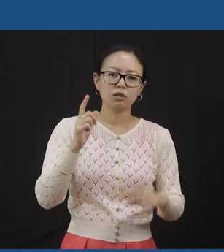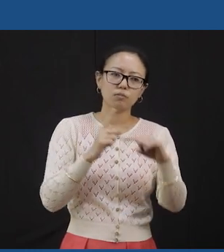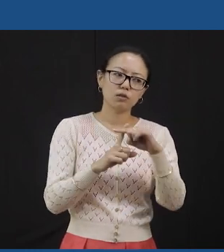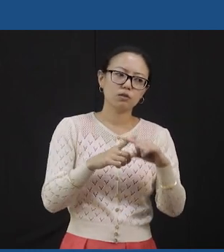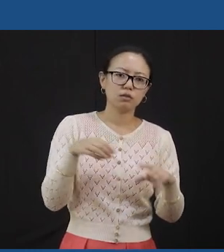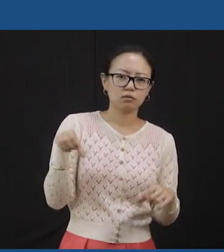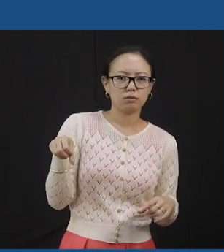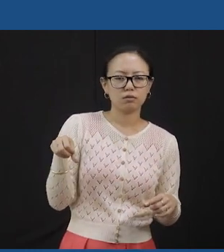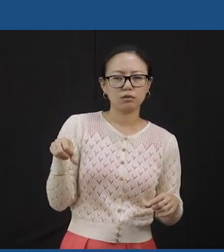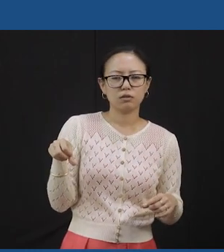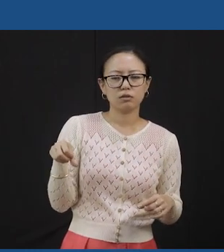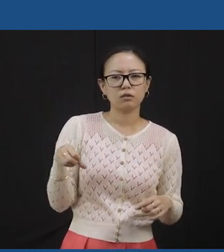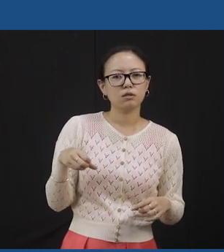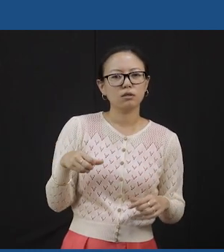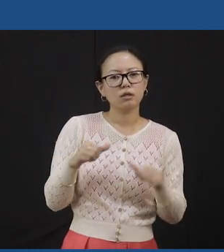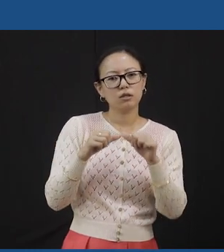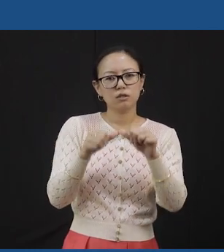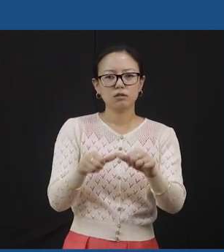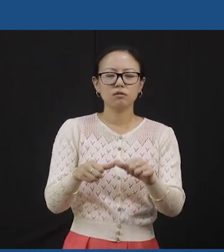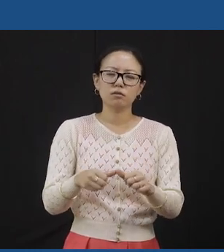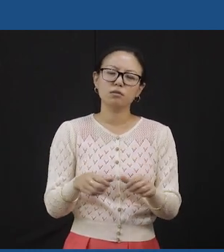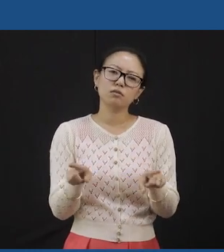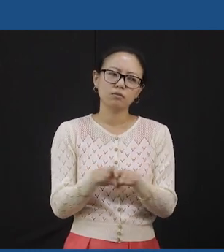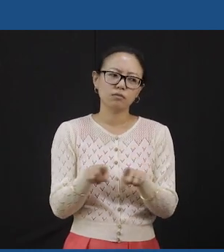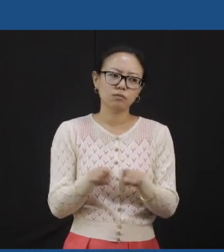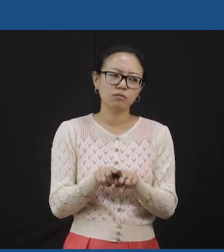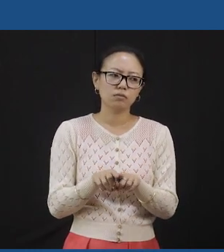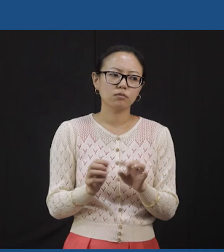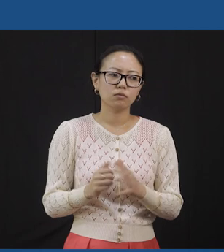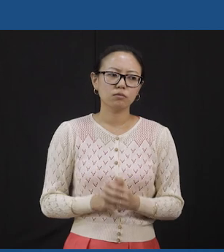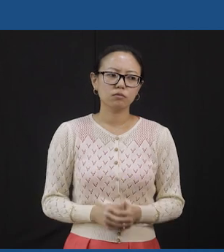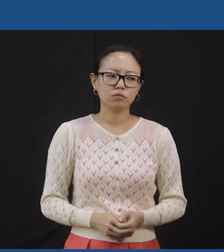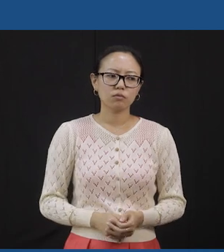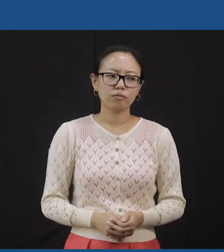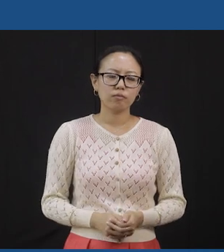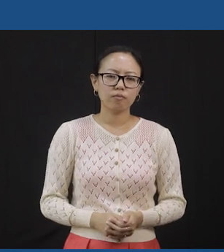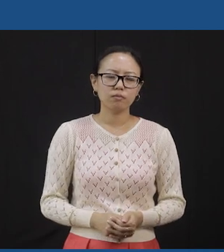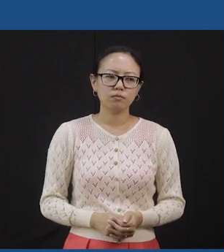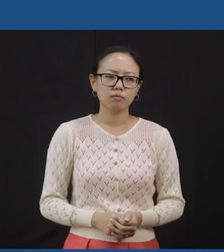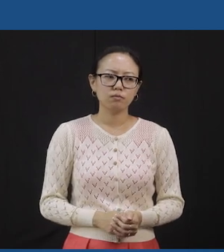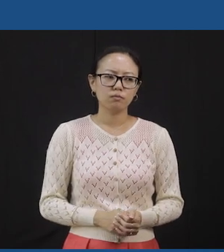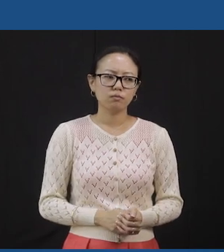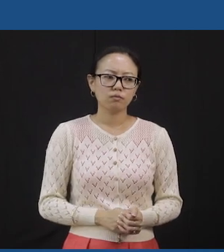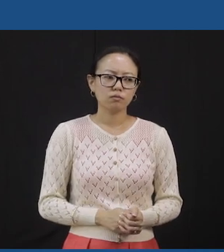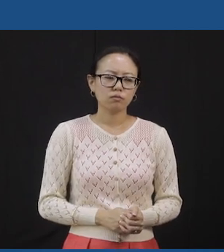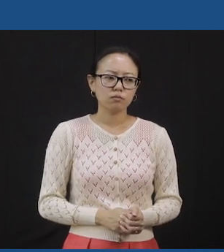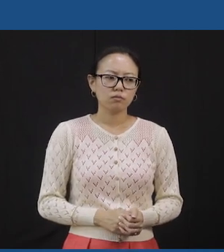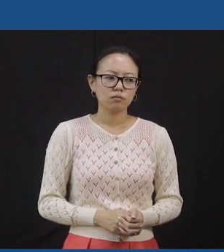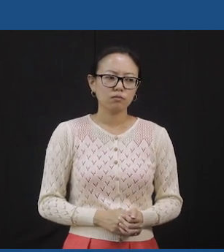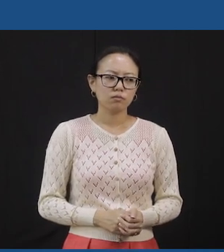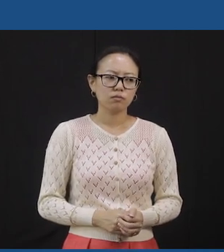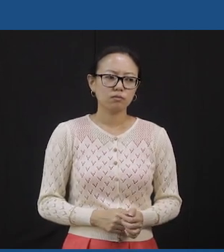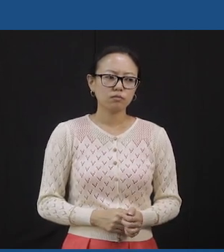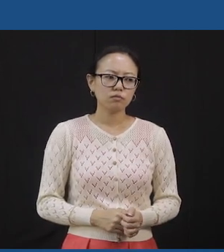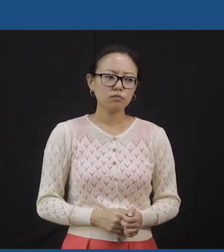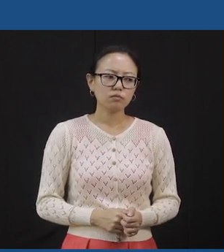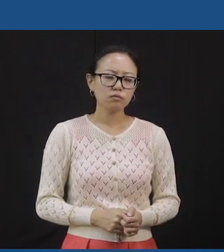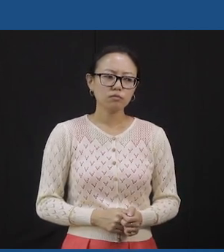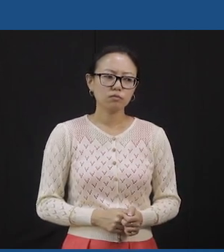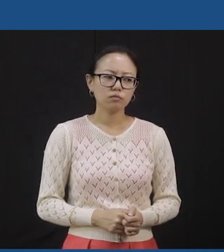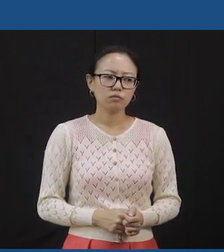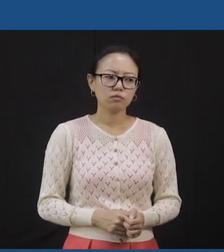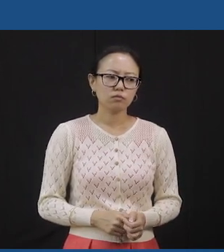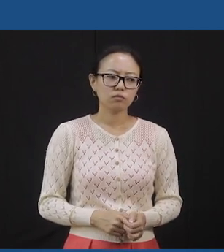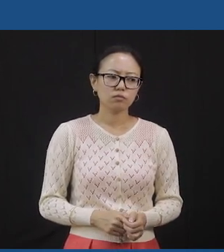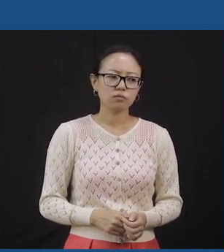Here, again, 234 plus 111. So 4 plus 1 is 5.